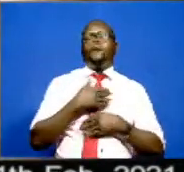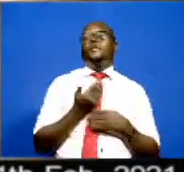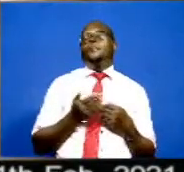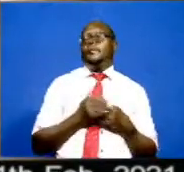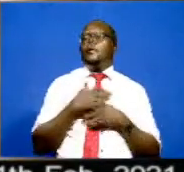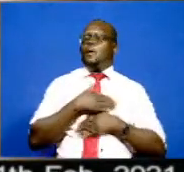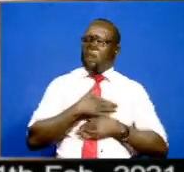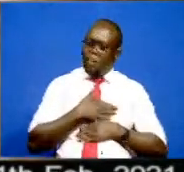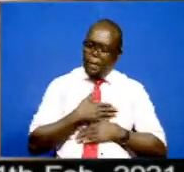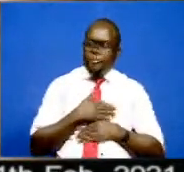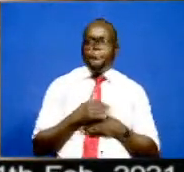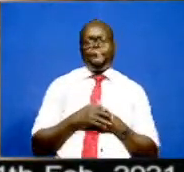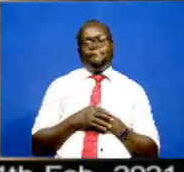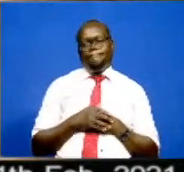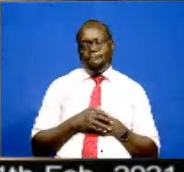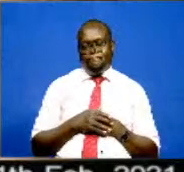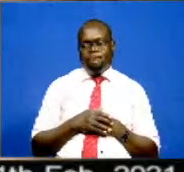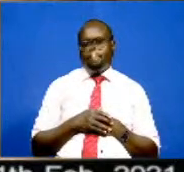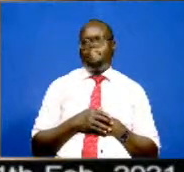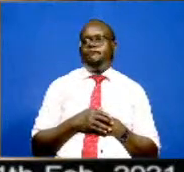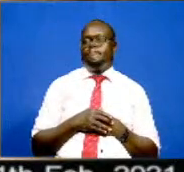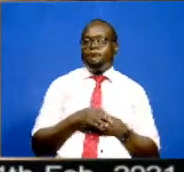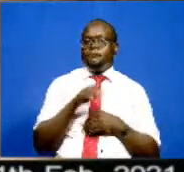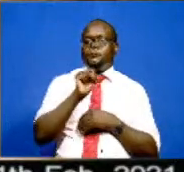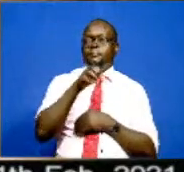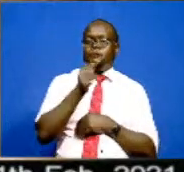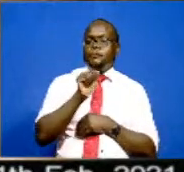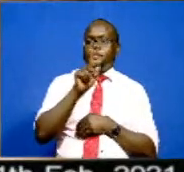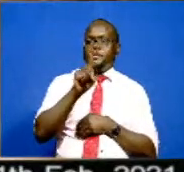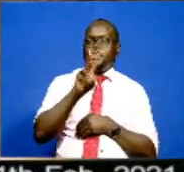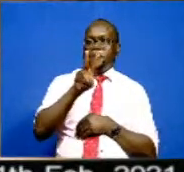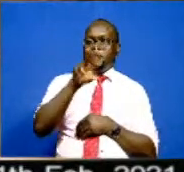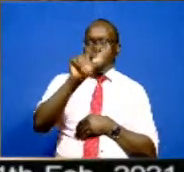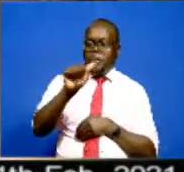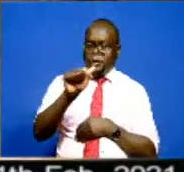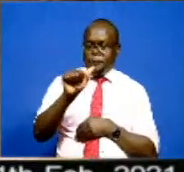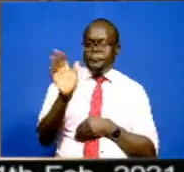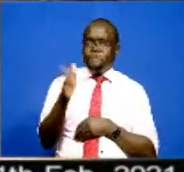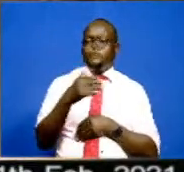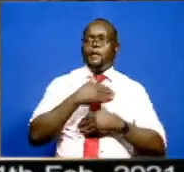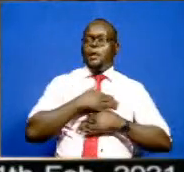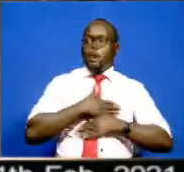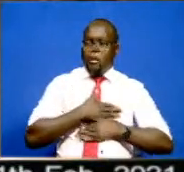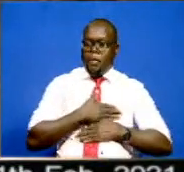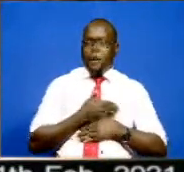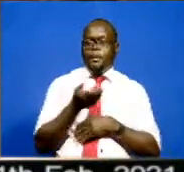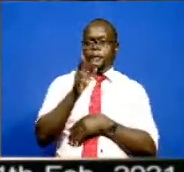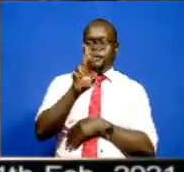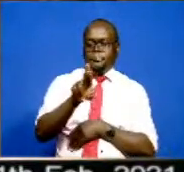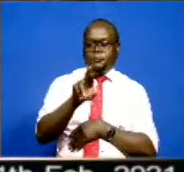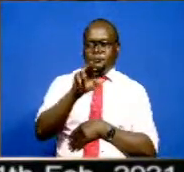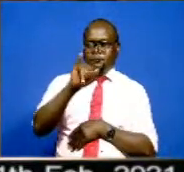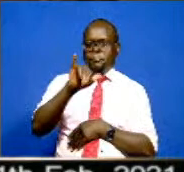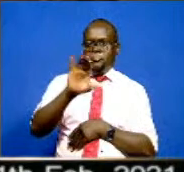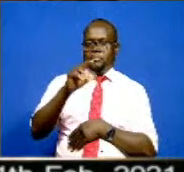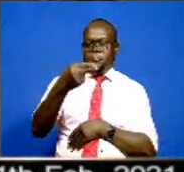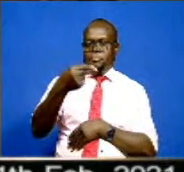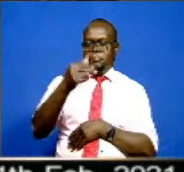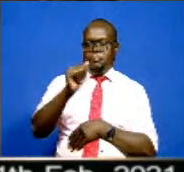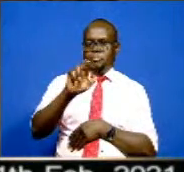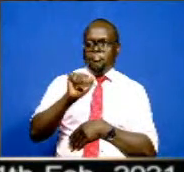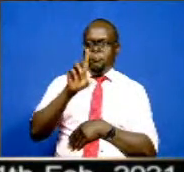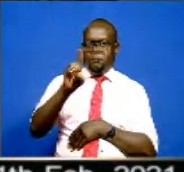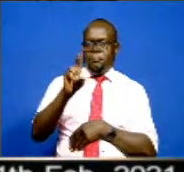Mwakuona MP, the Honourable John Sakwa Bunyasi MP, the Honourable Richard Onyonka MP, and